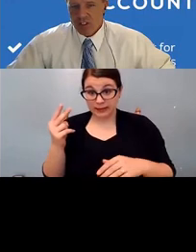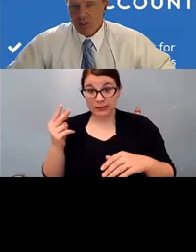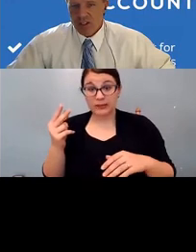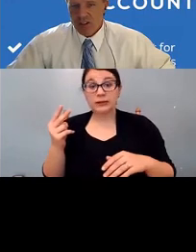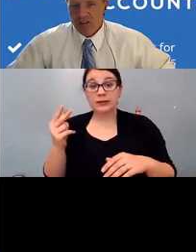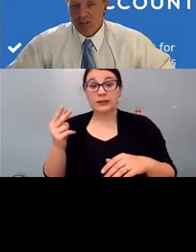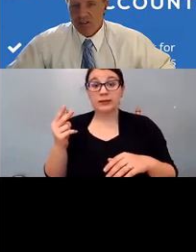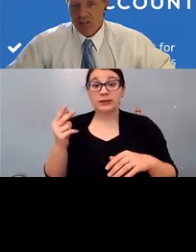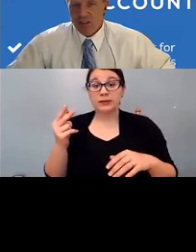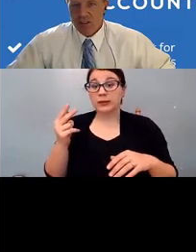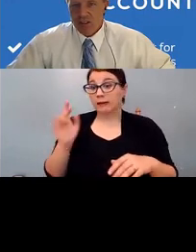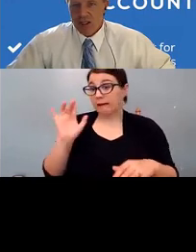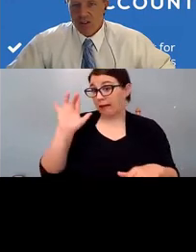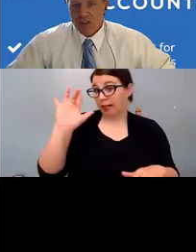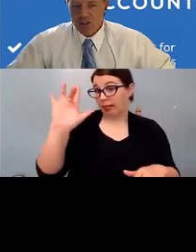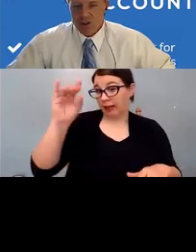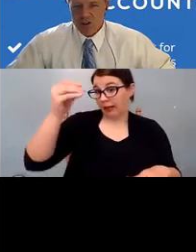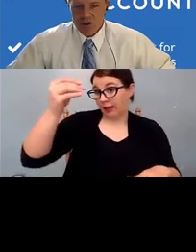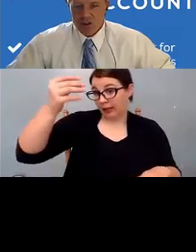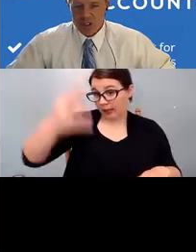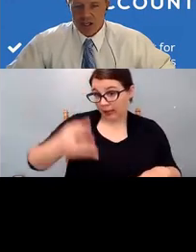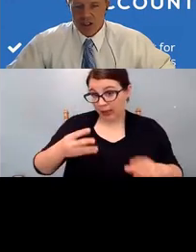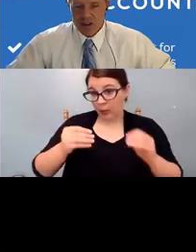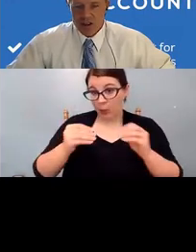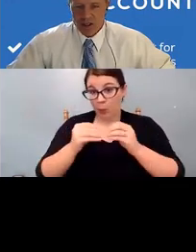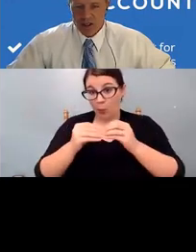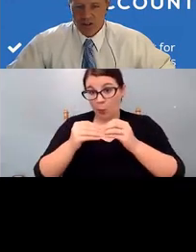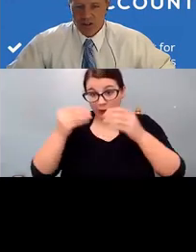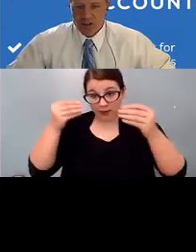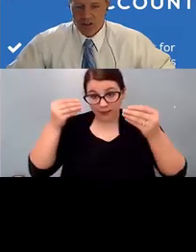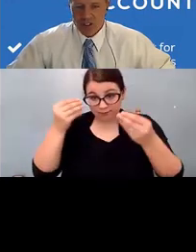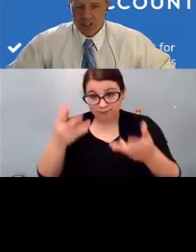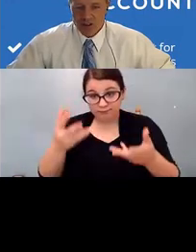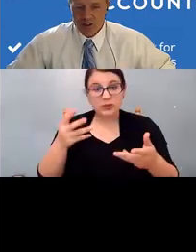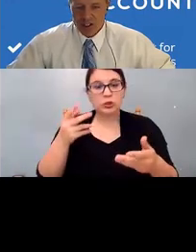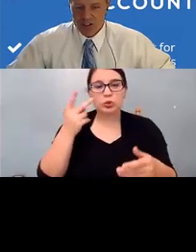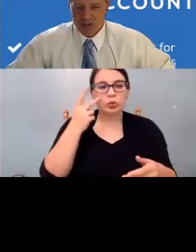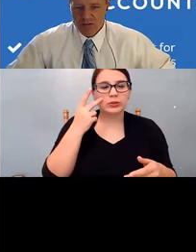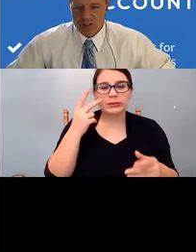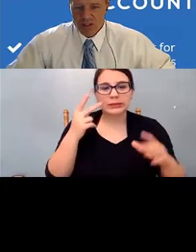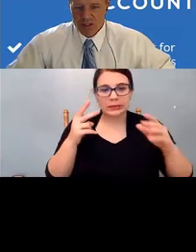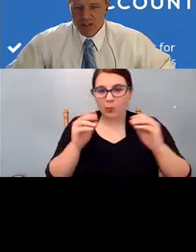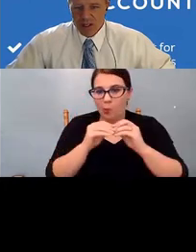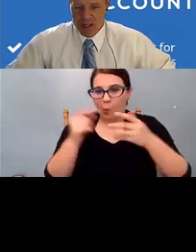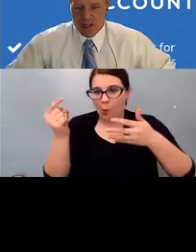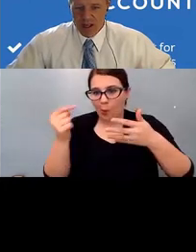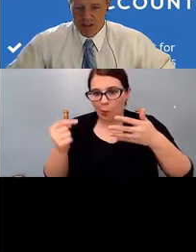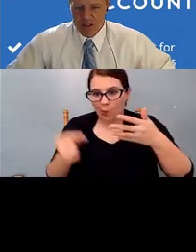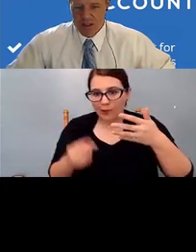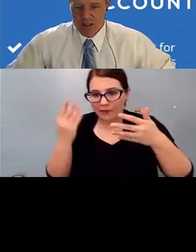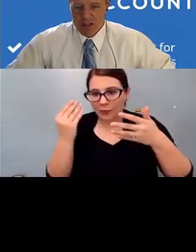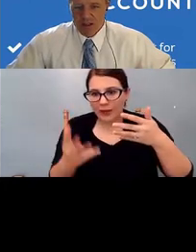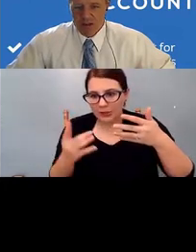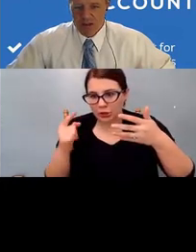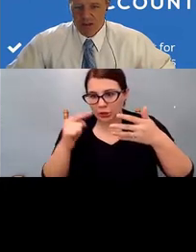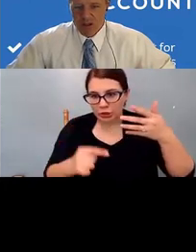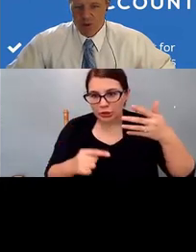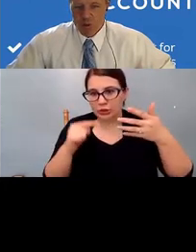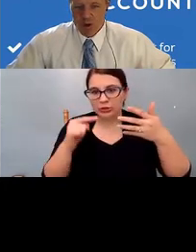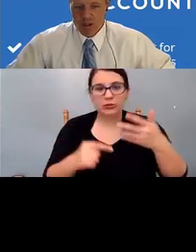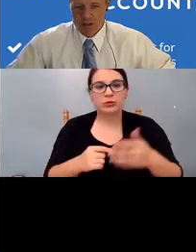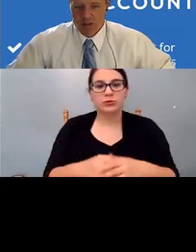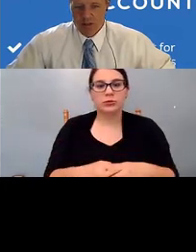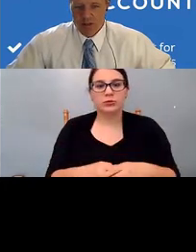further details. And so you'll see down here kind of this further detailed section. And